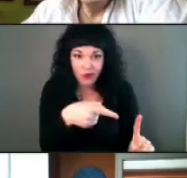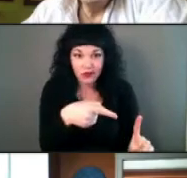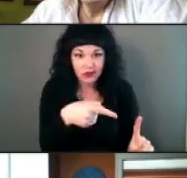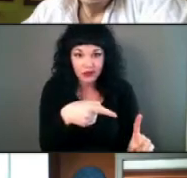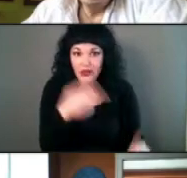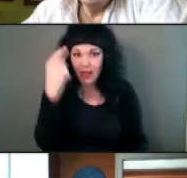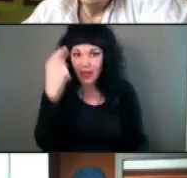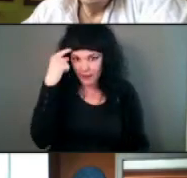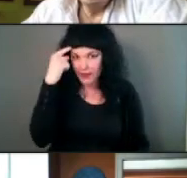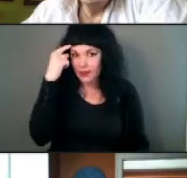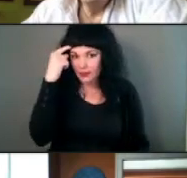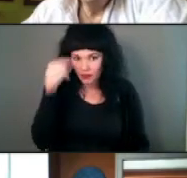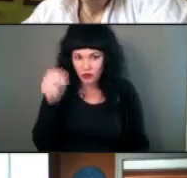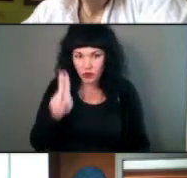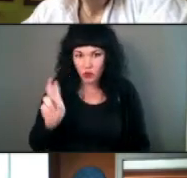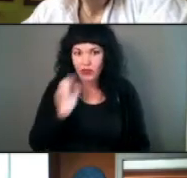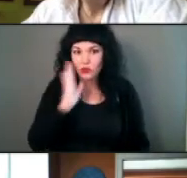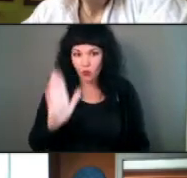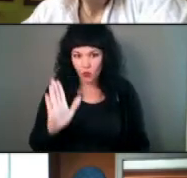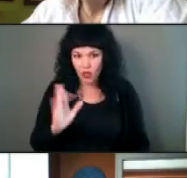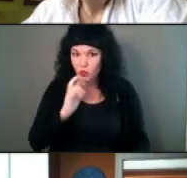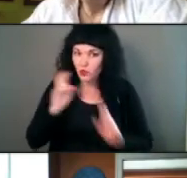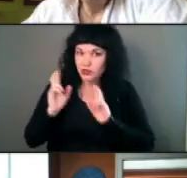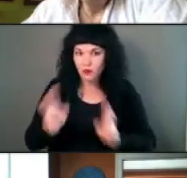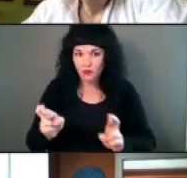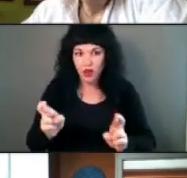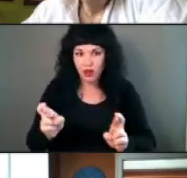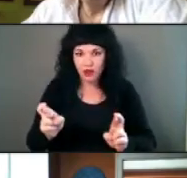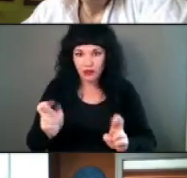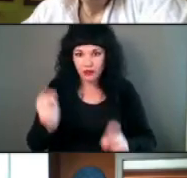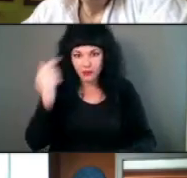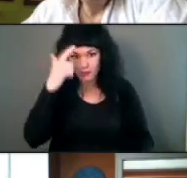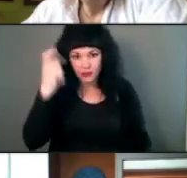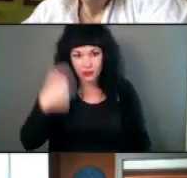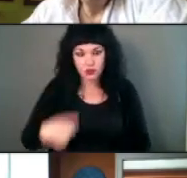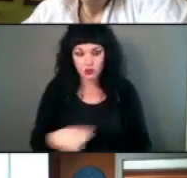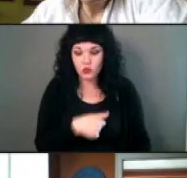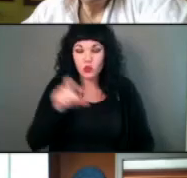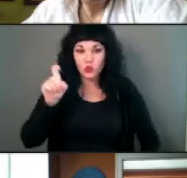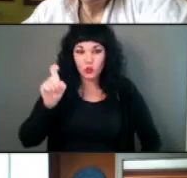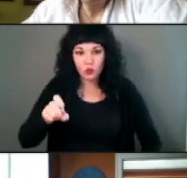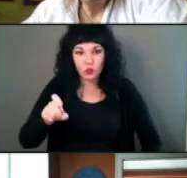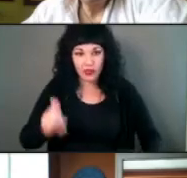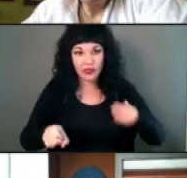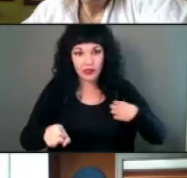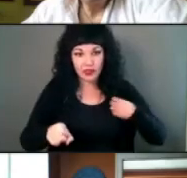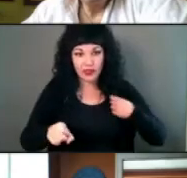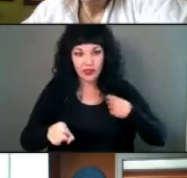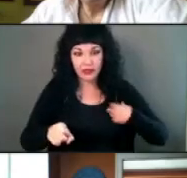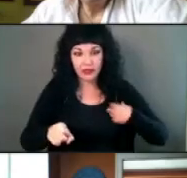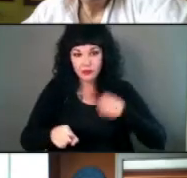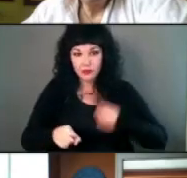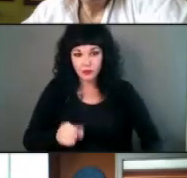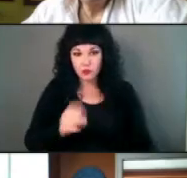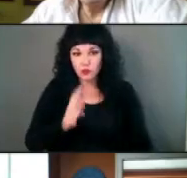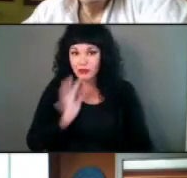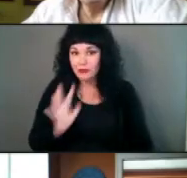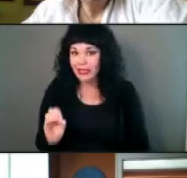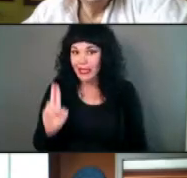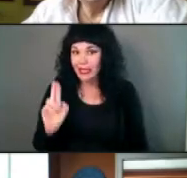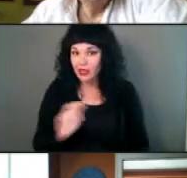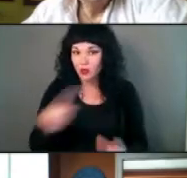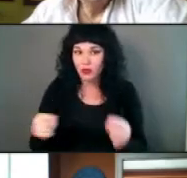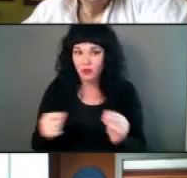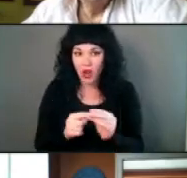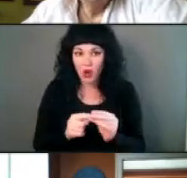out loud what is in fact historically connected, and that is the treatment of immigrants at the border and people of color in the